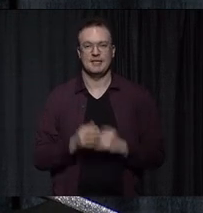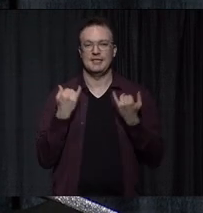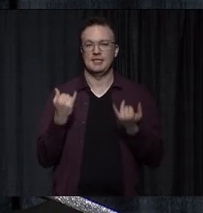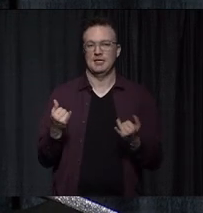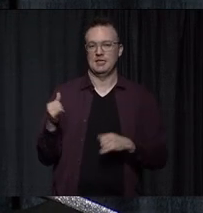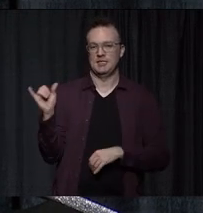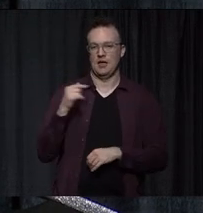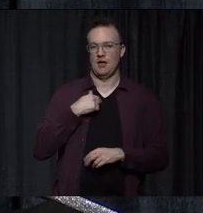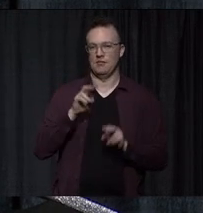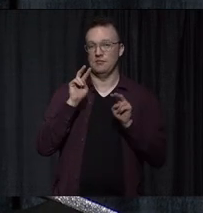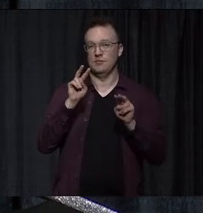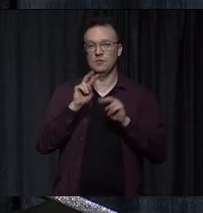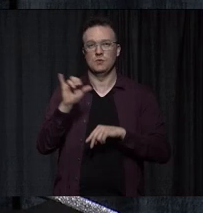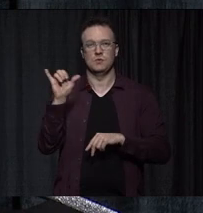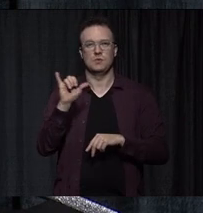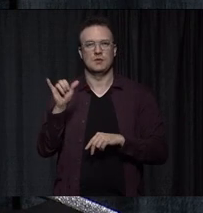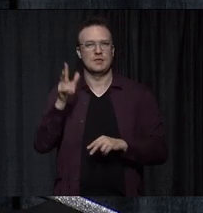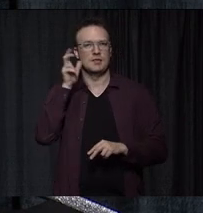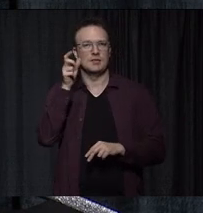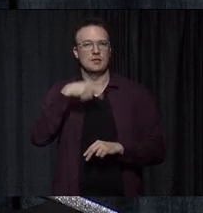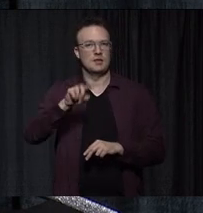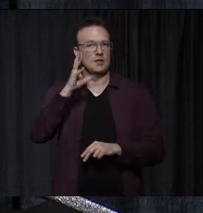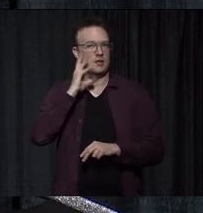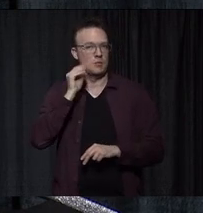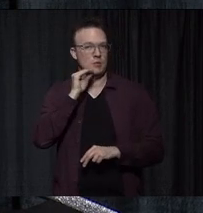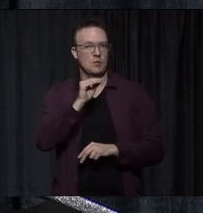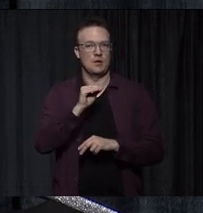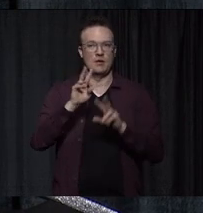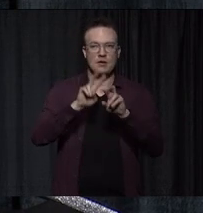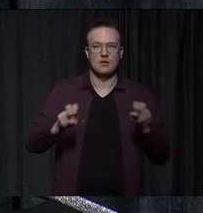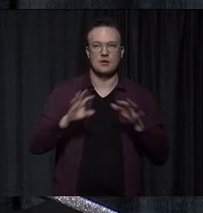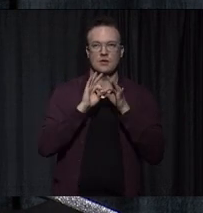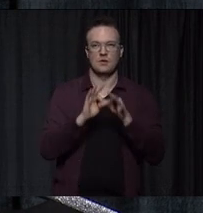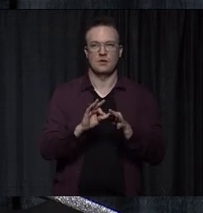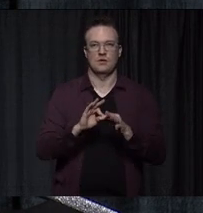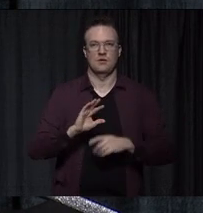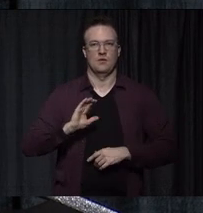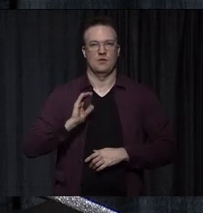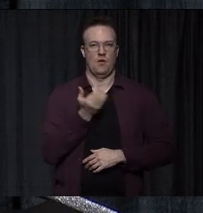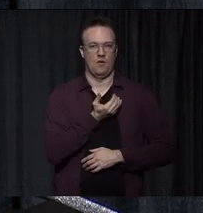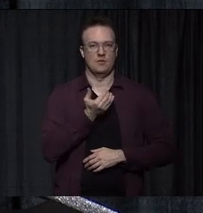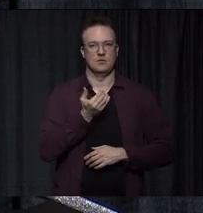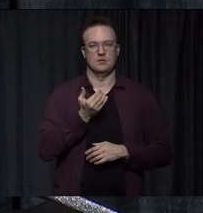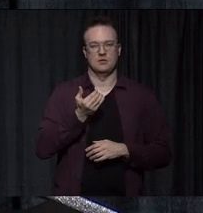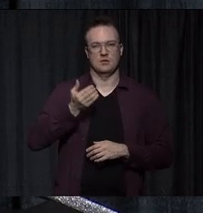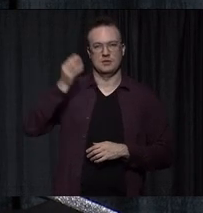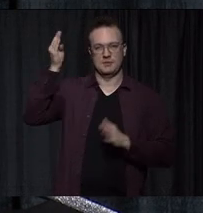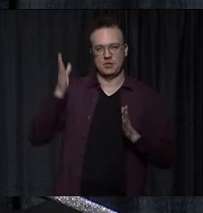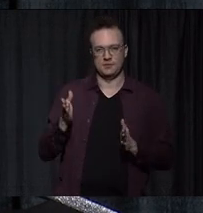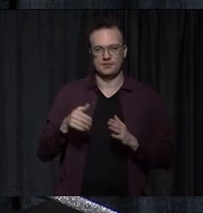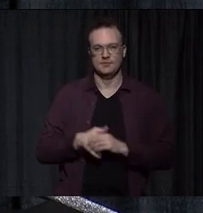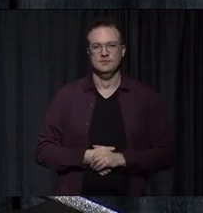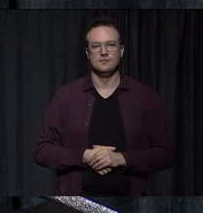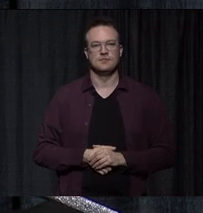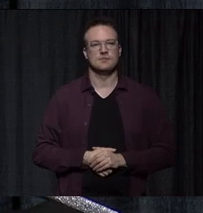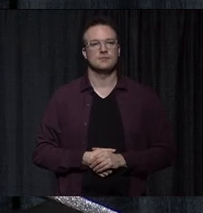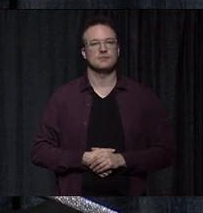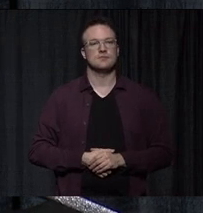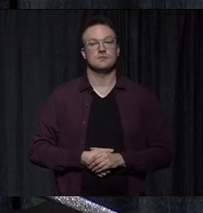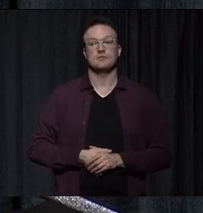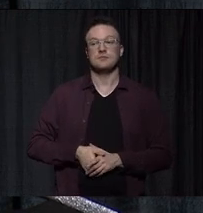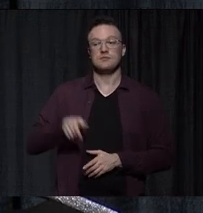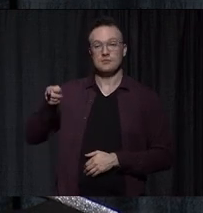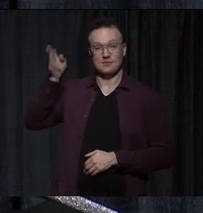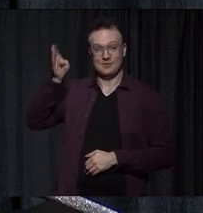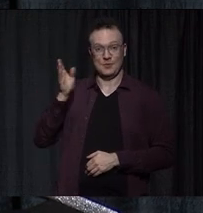and I'm very much looking forward to listening to the experiences and insights of from this year's speaker. After her lecture this